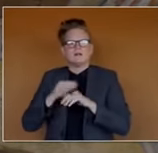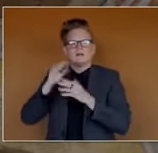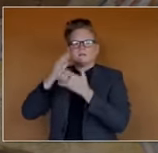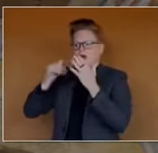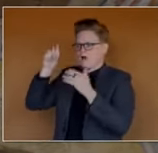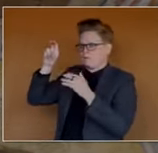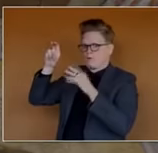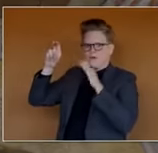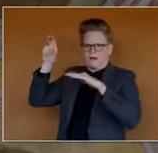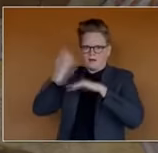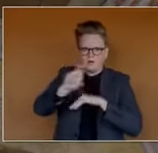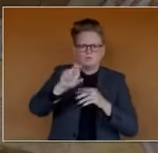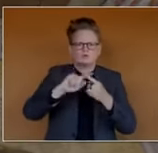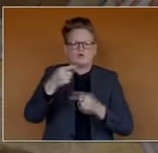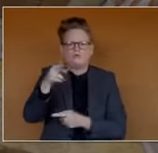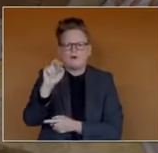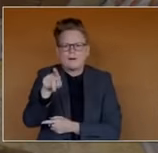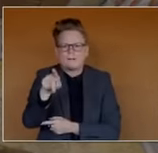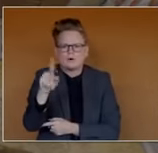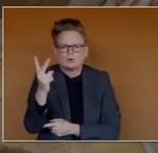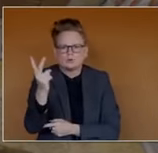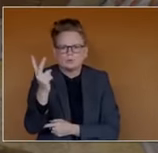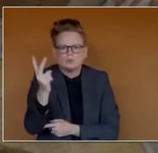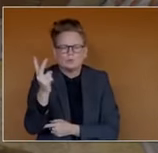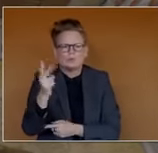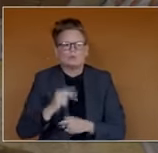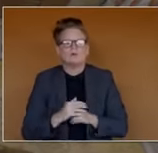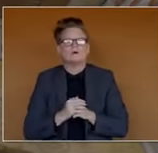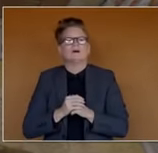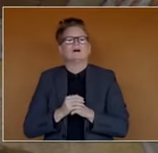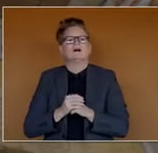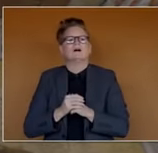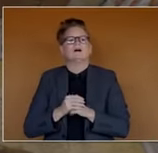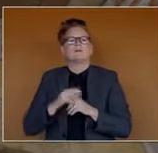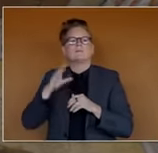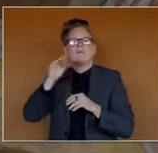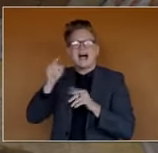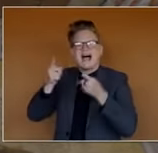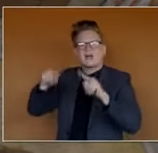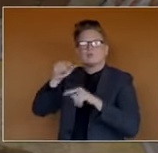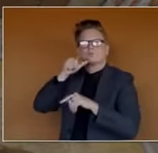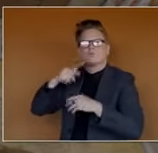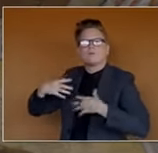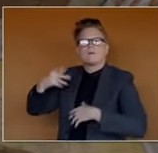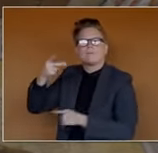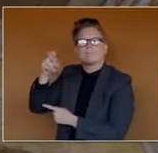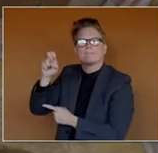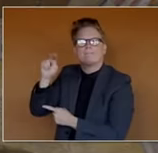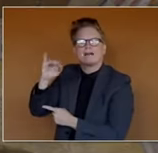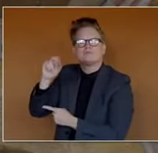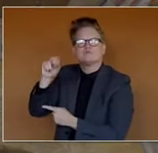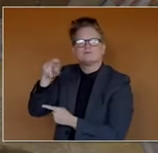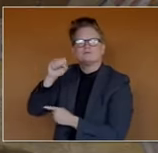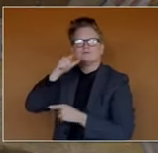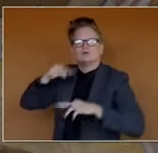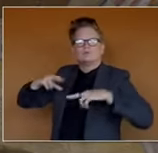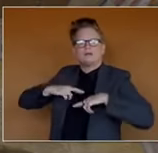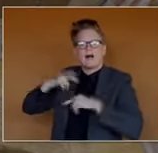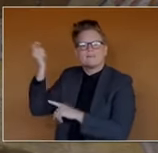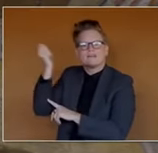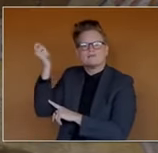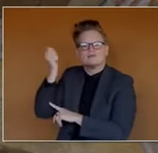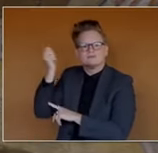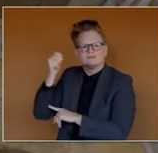long-term obligations, unfunded health care, as well as pension obligations. We'll increase our rainy day reserve. That's about